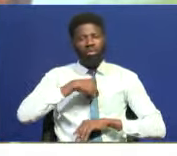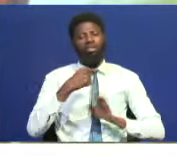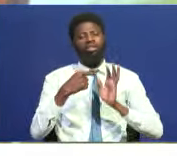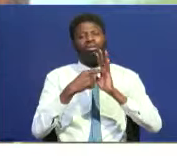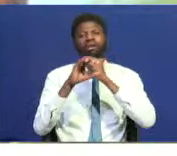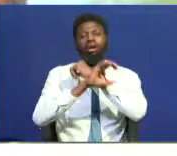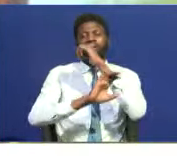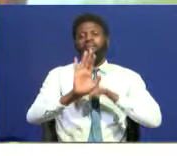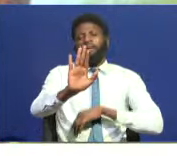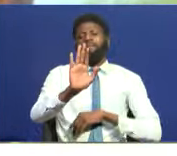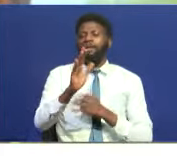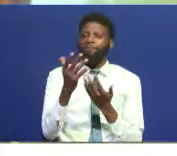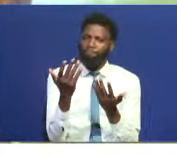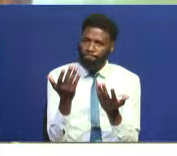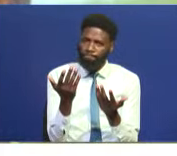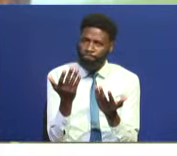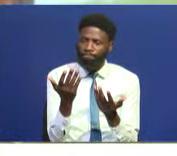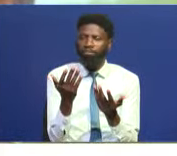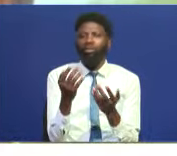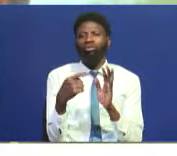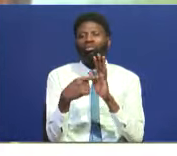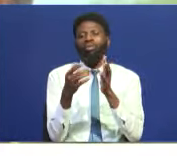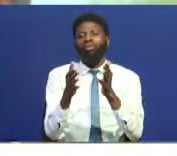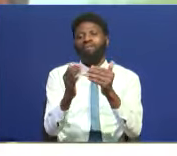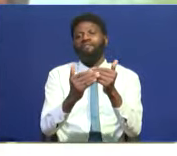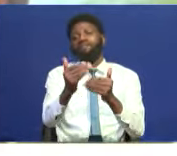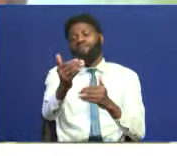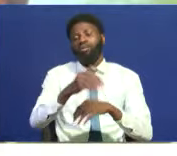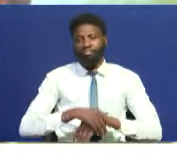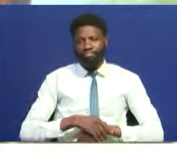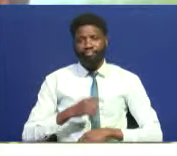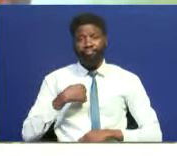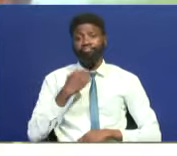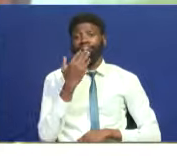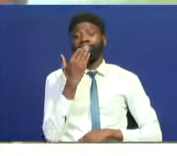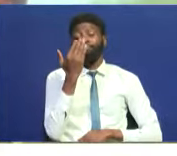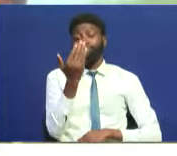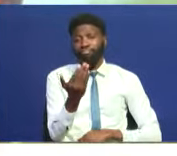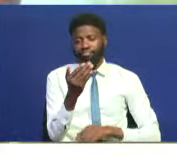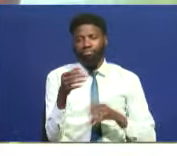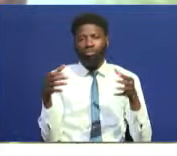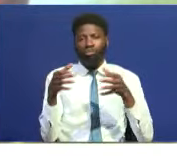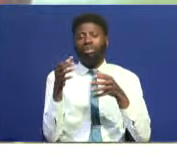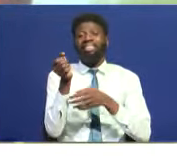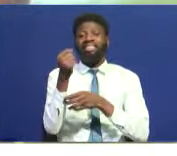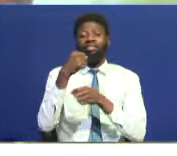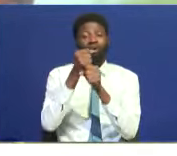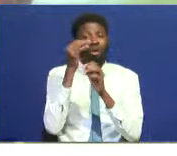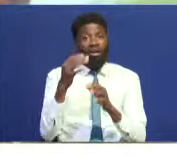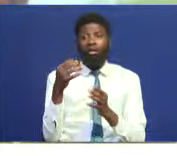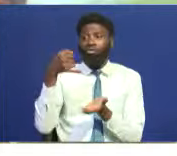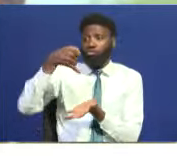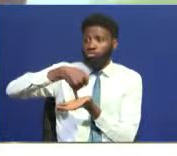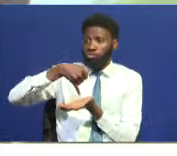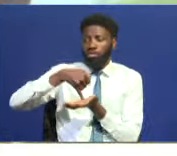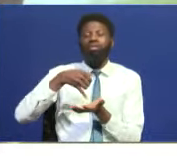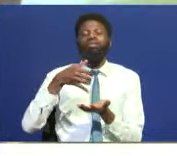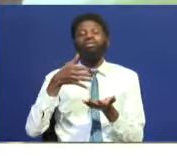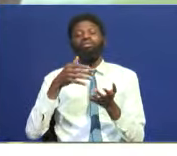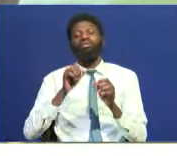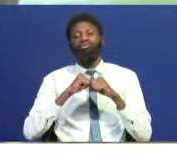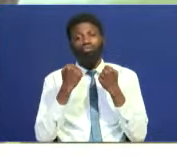to Cabinet for way forward. I thank all stakeholders involved, including our social partners, for